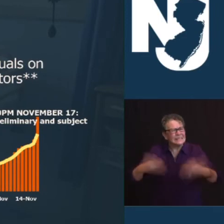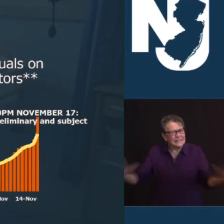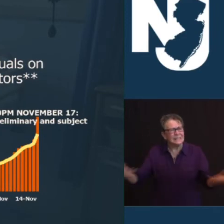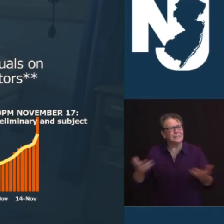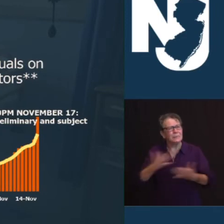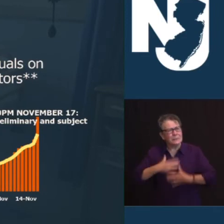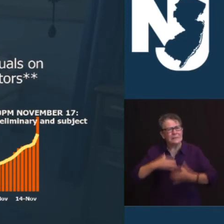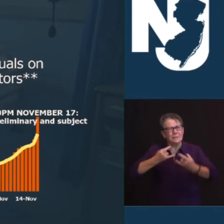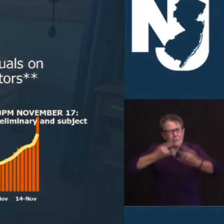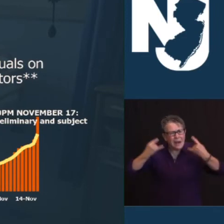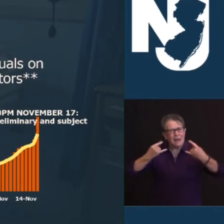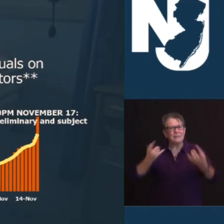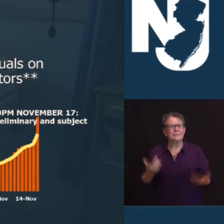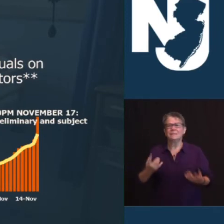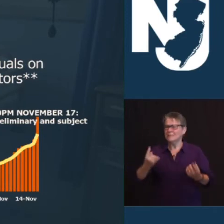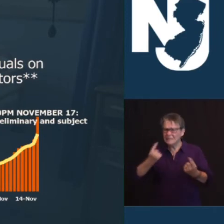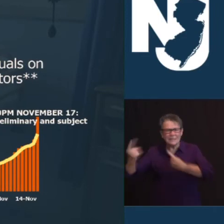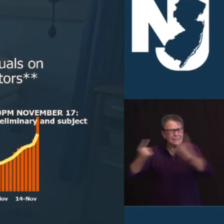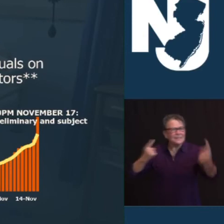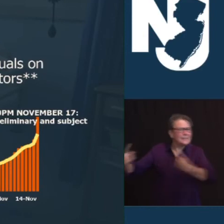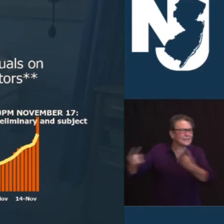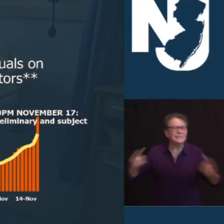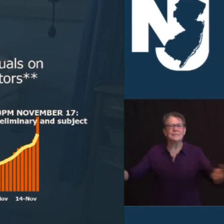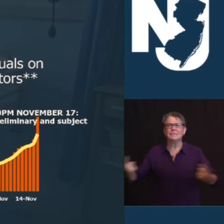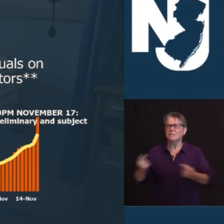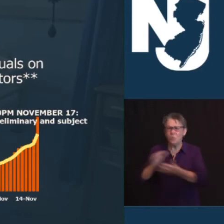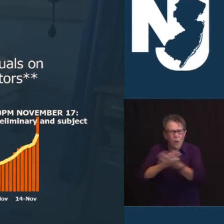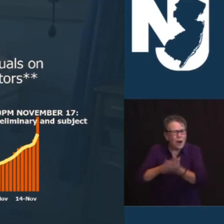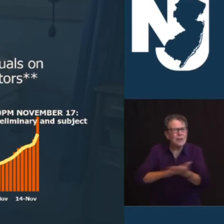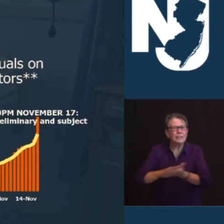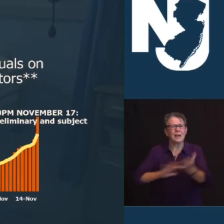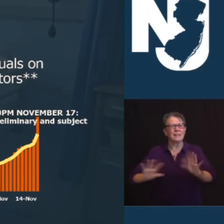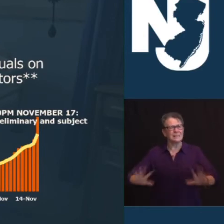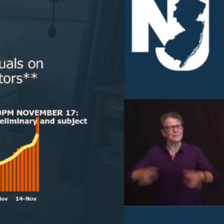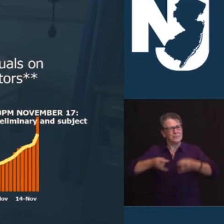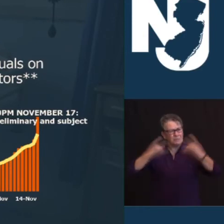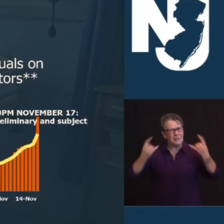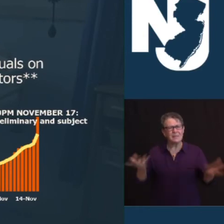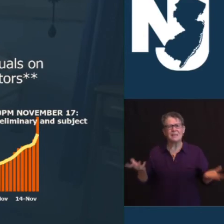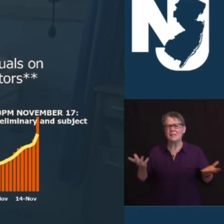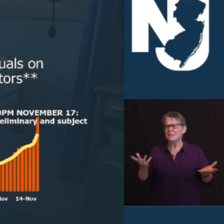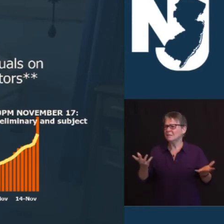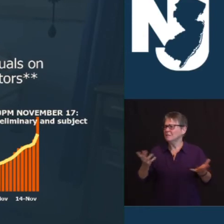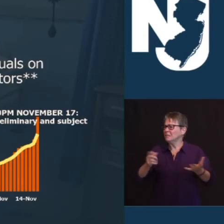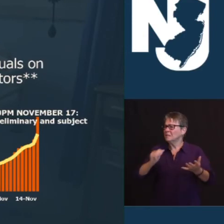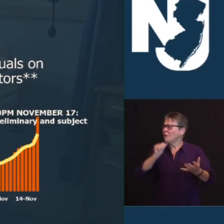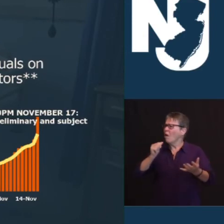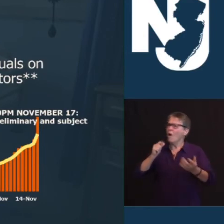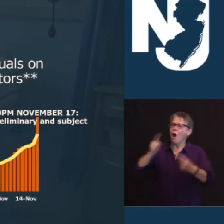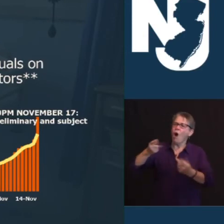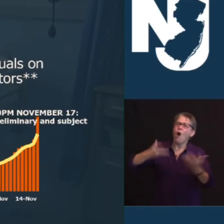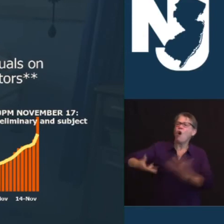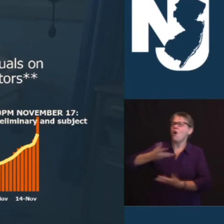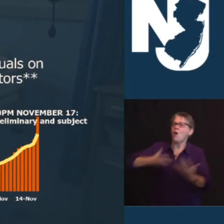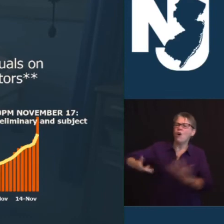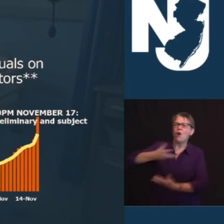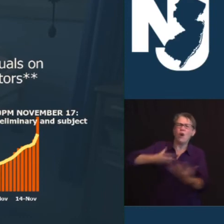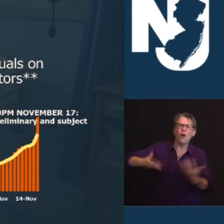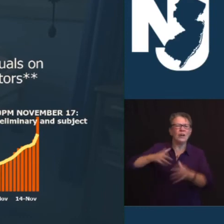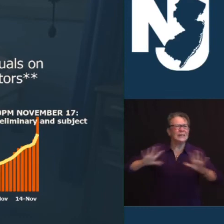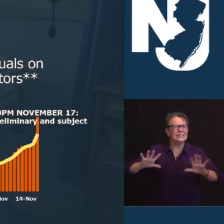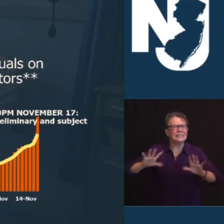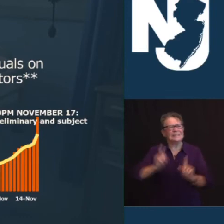water, and to not attend any private gatherings outside of those with our immediate families within our own homes.